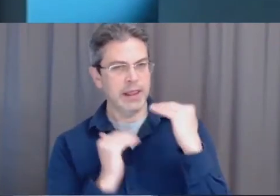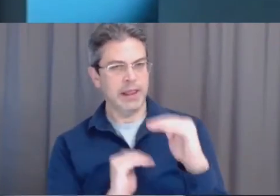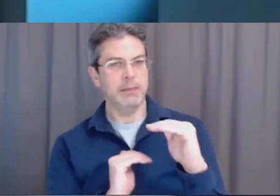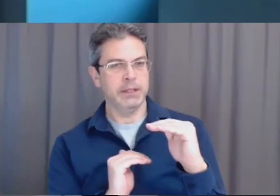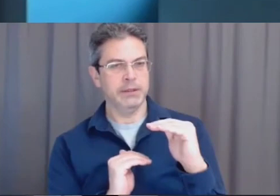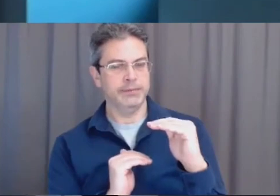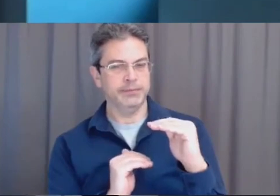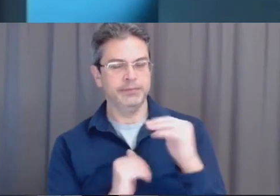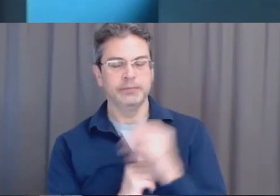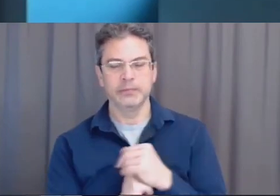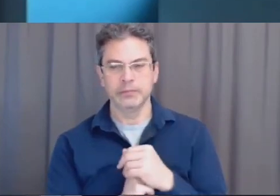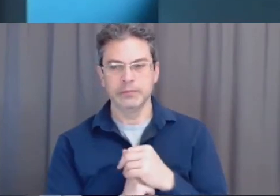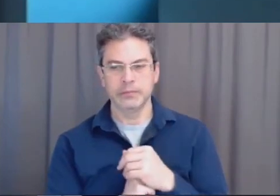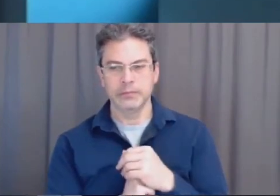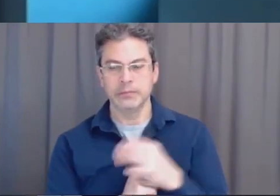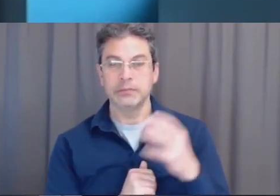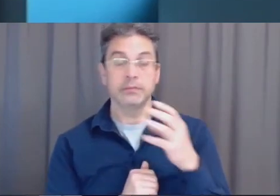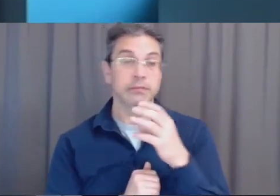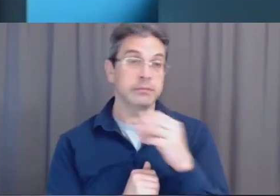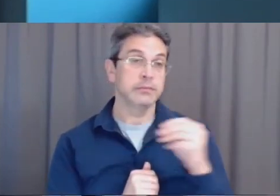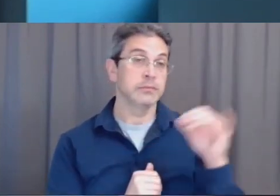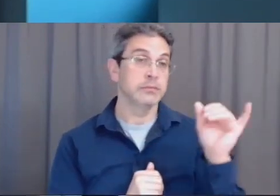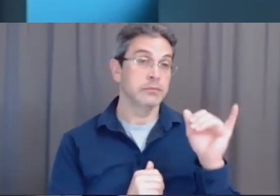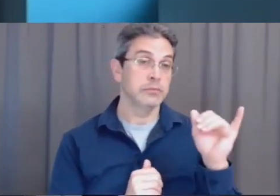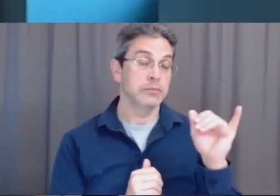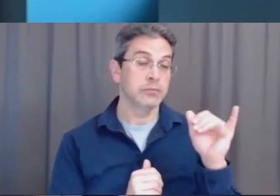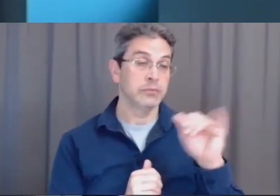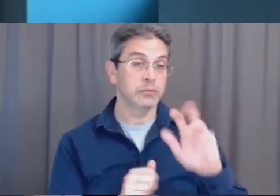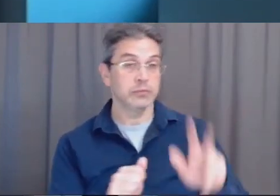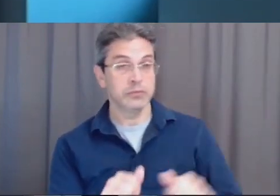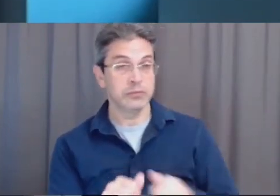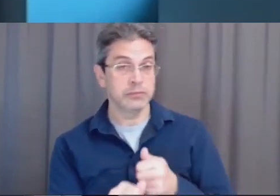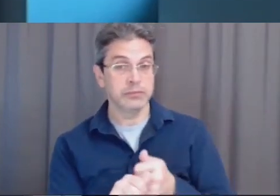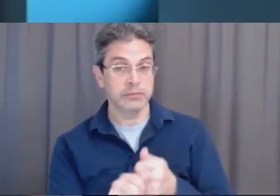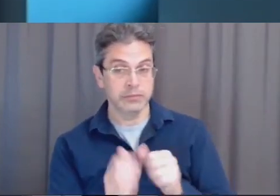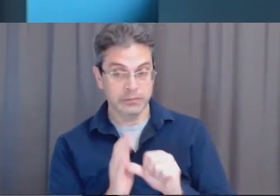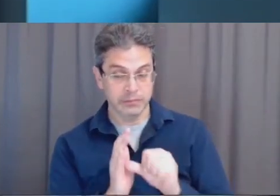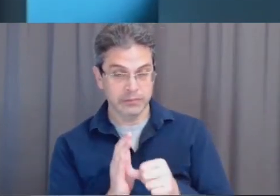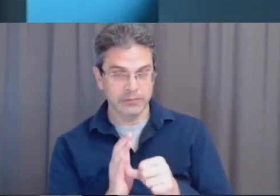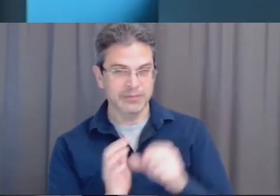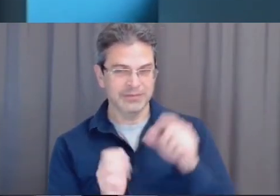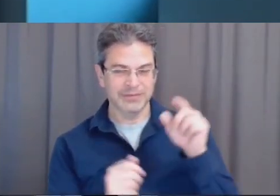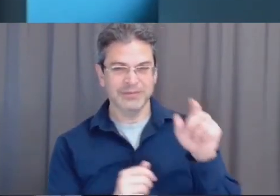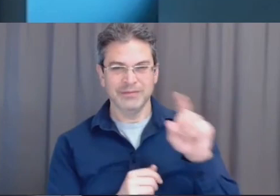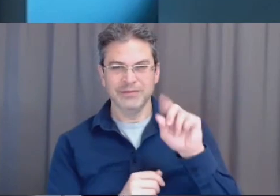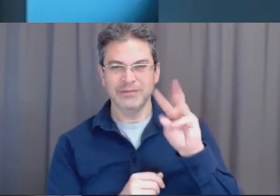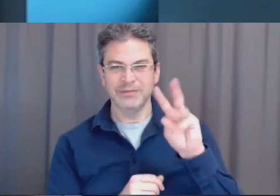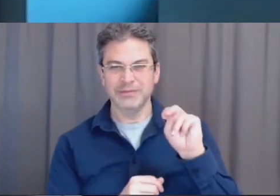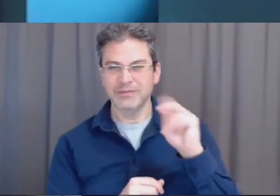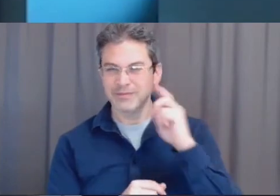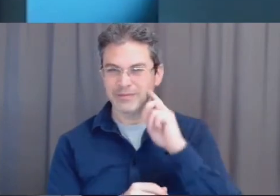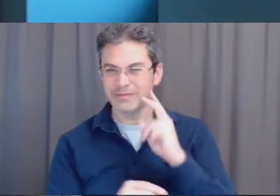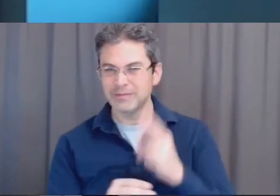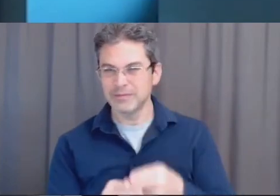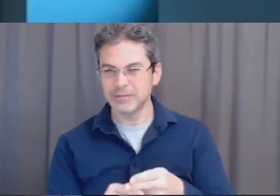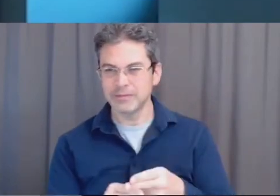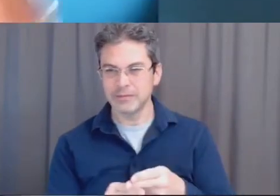And then, you know, implied in that is, as Don was just mentioning, as we've discussed so